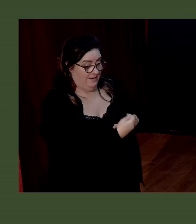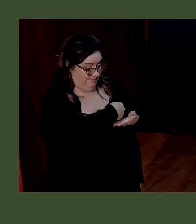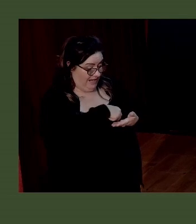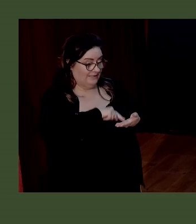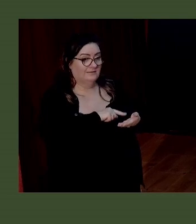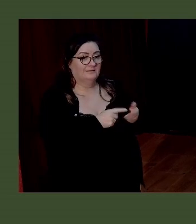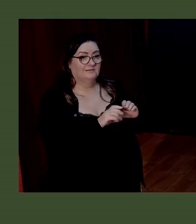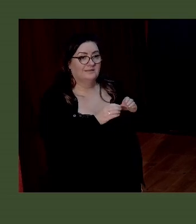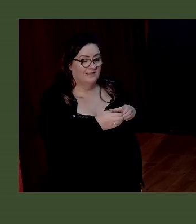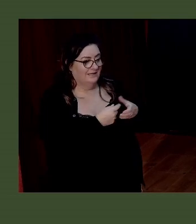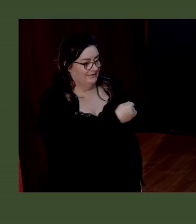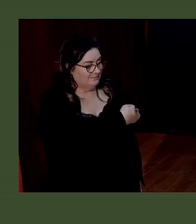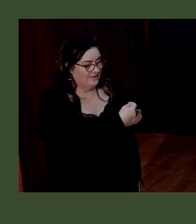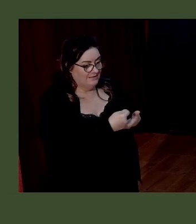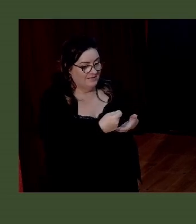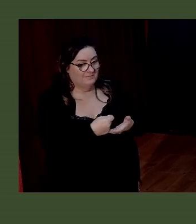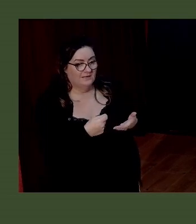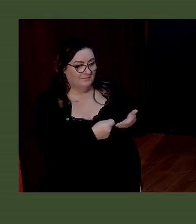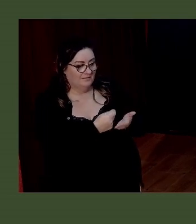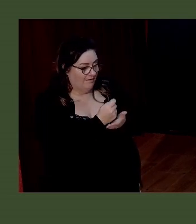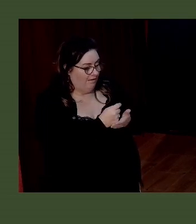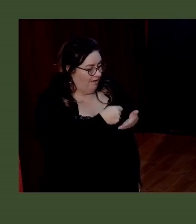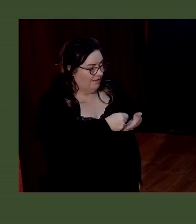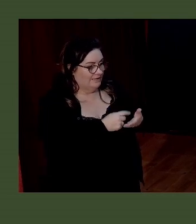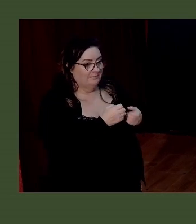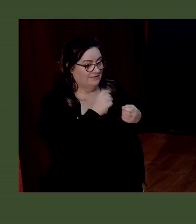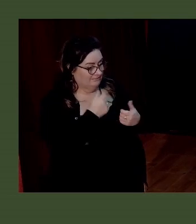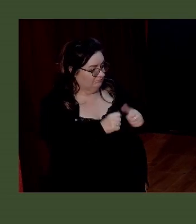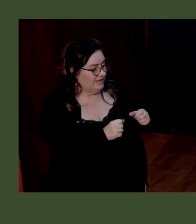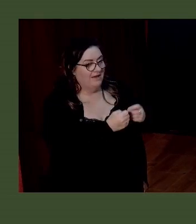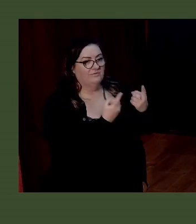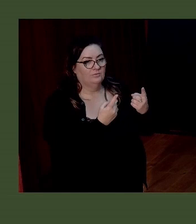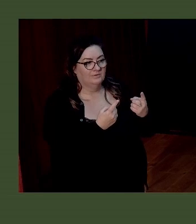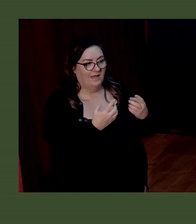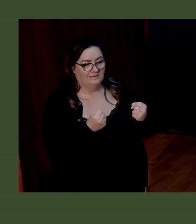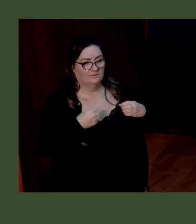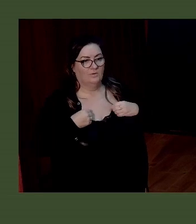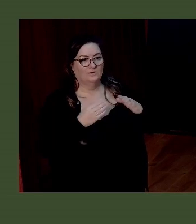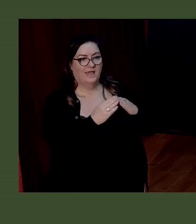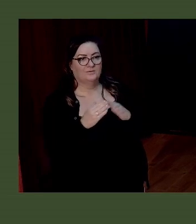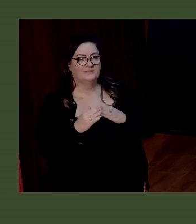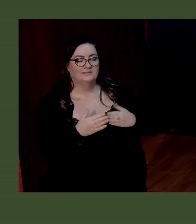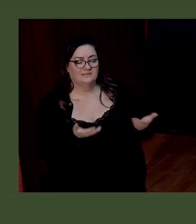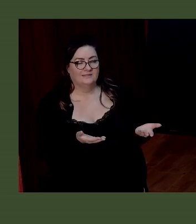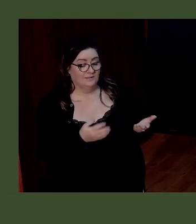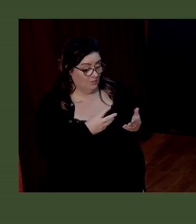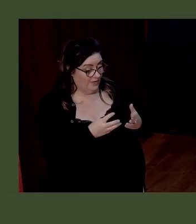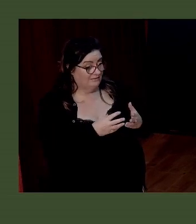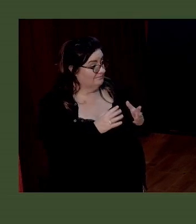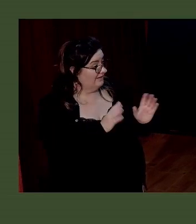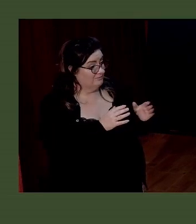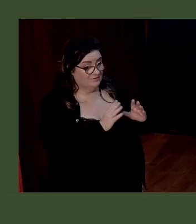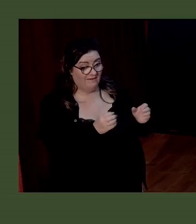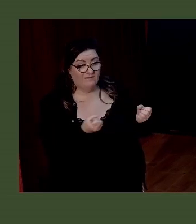society. And bit by bit, everybody in the society gets a house. When it's done, the society